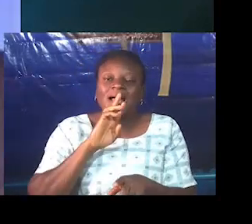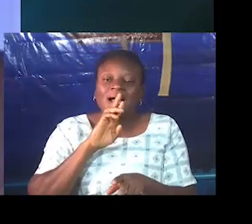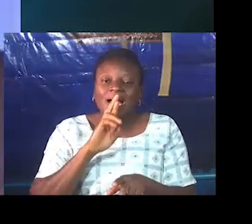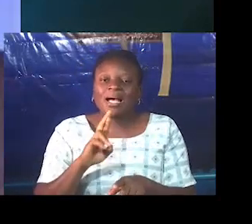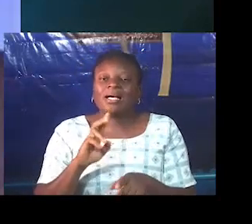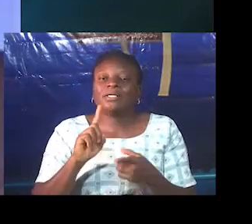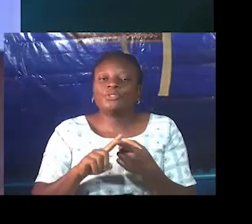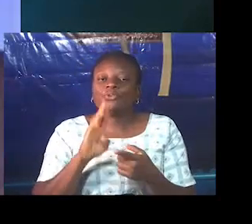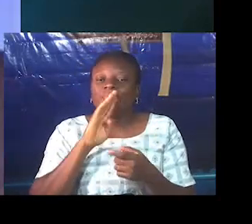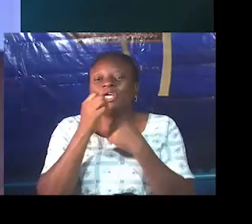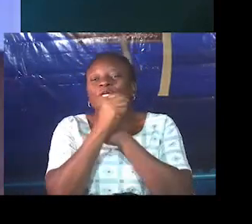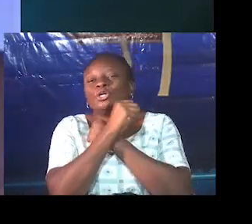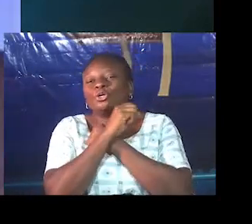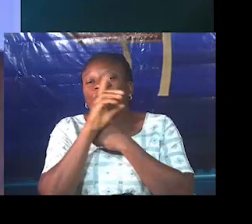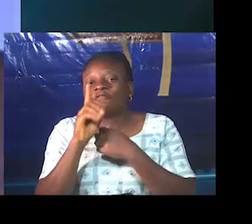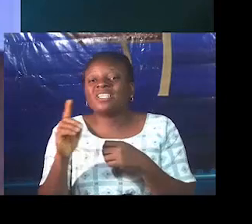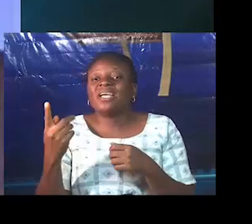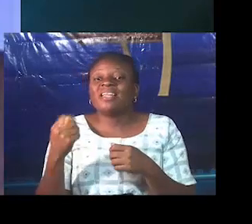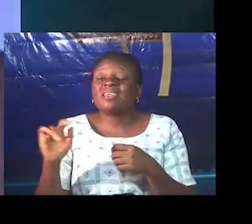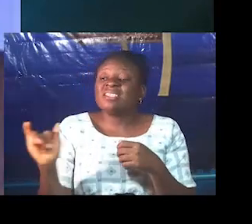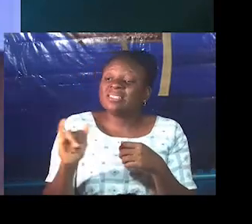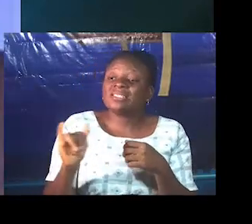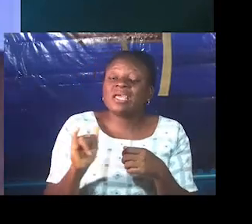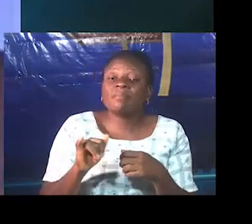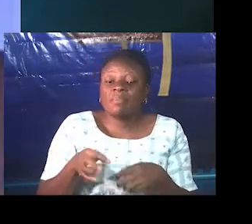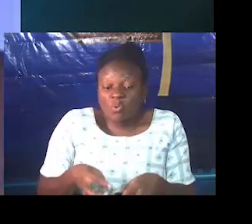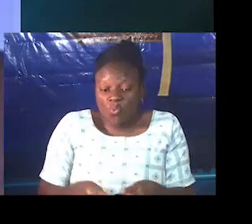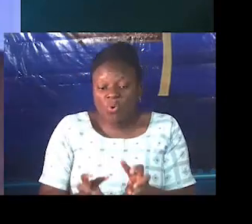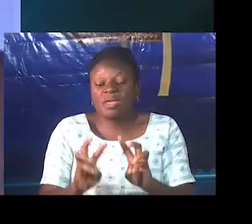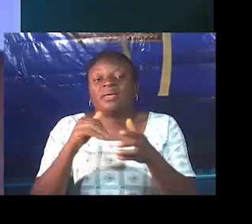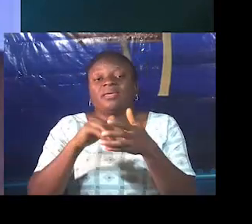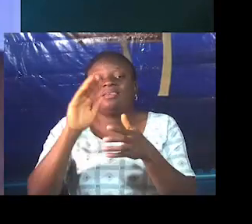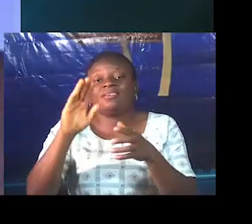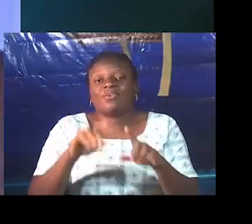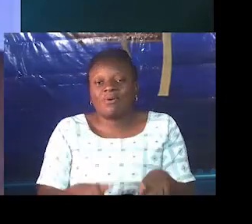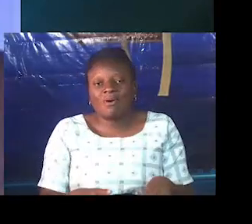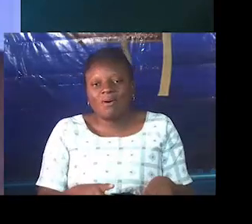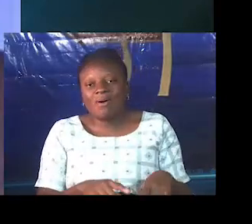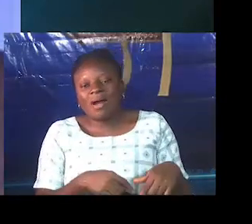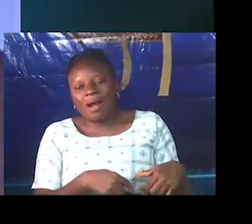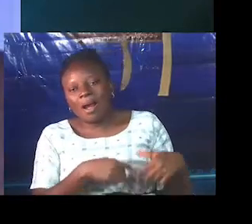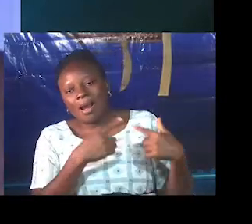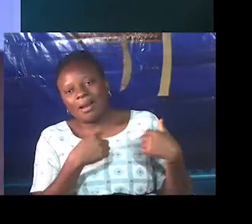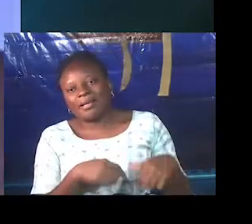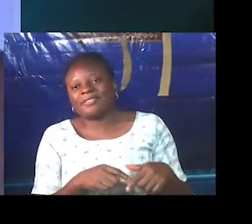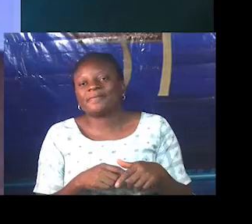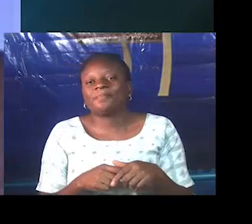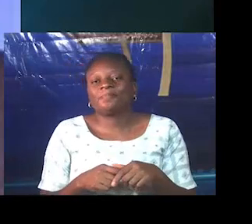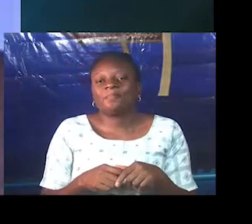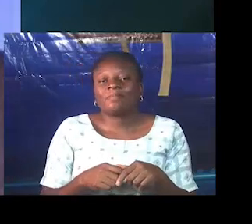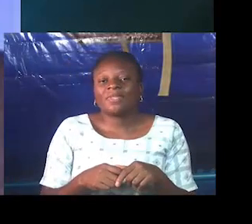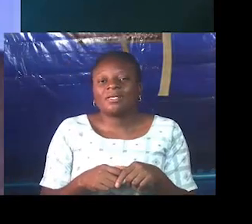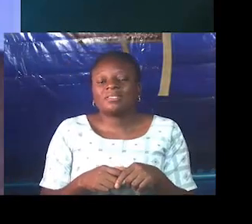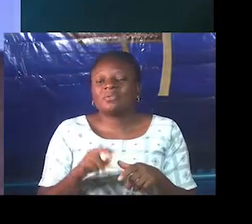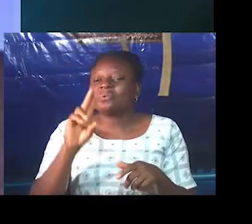heart is pure, and if you are living in correct relationship with God, you will come to prove that no sister, no brother is more